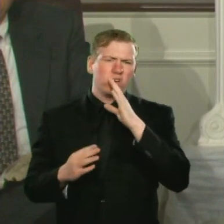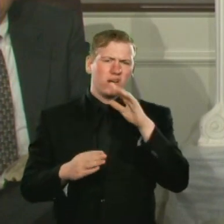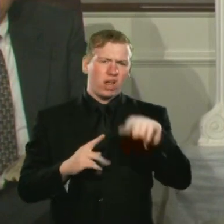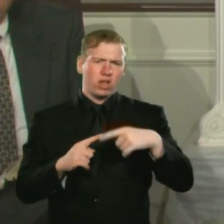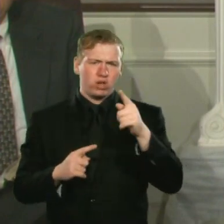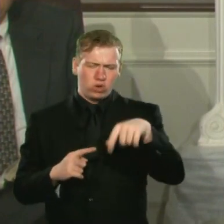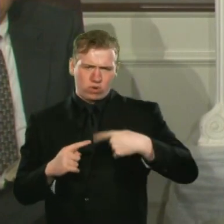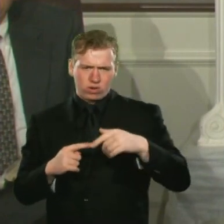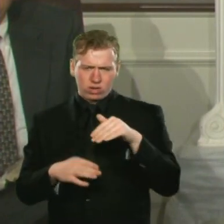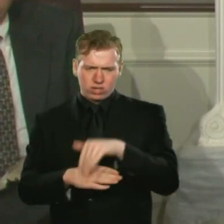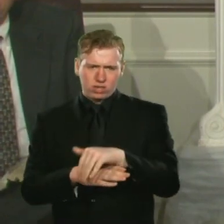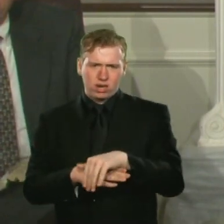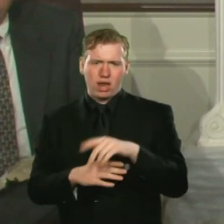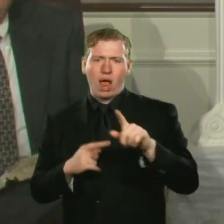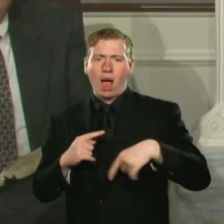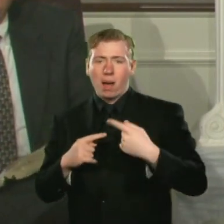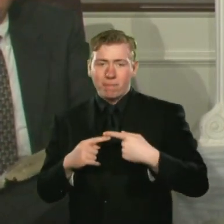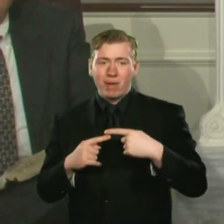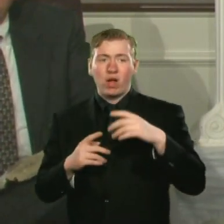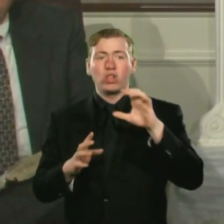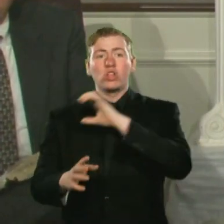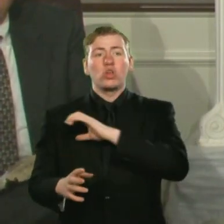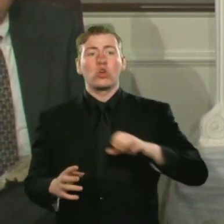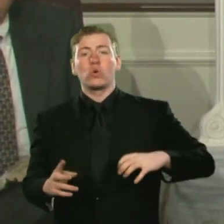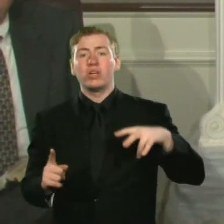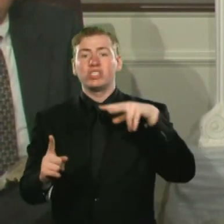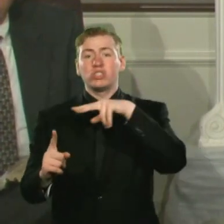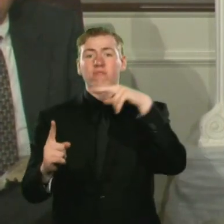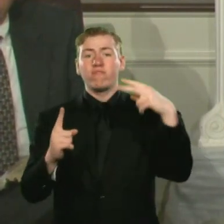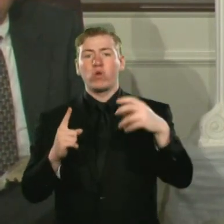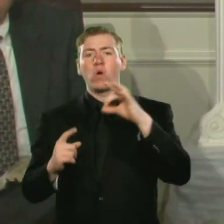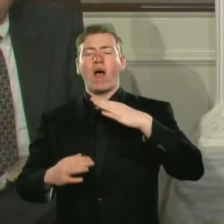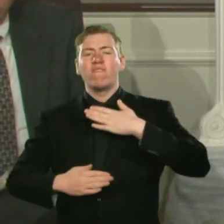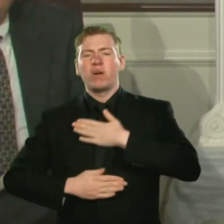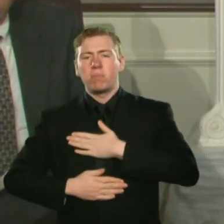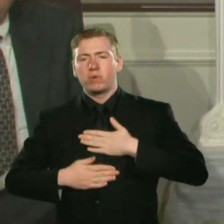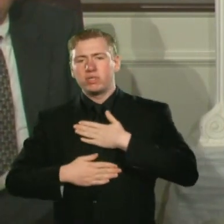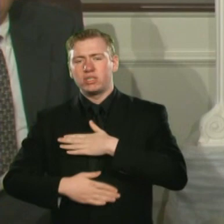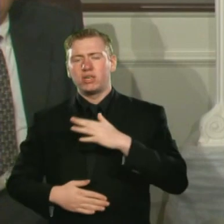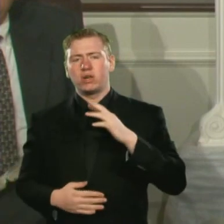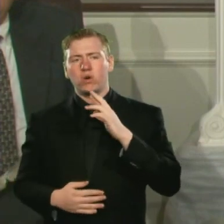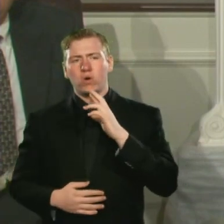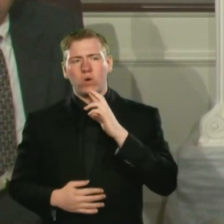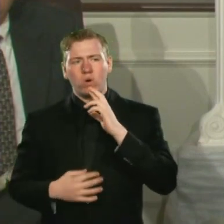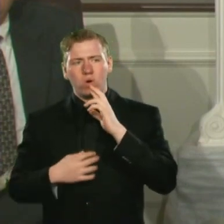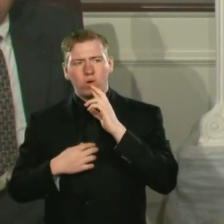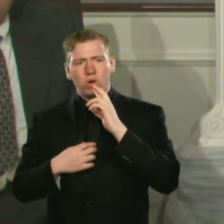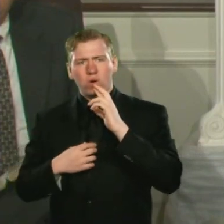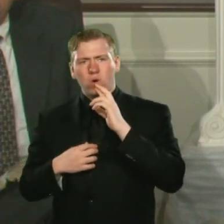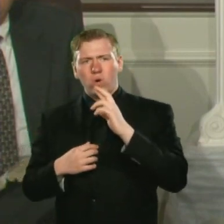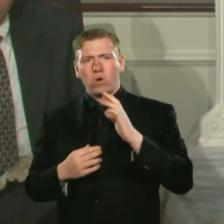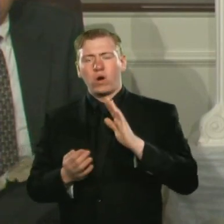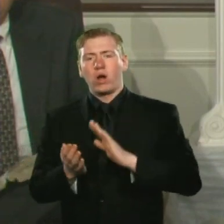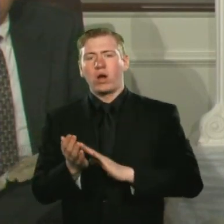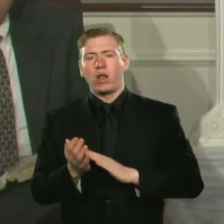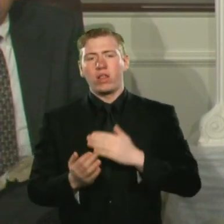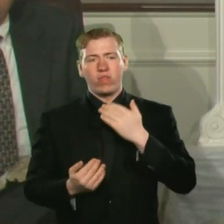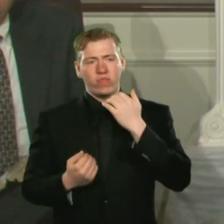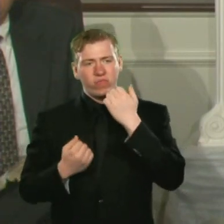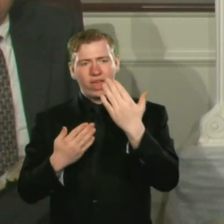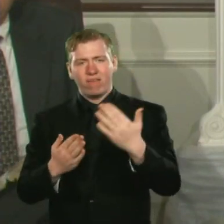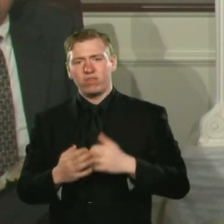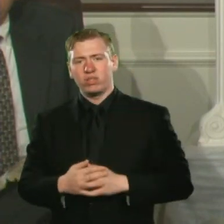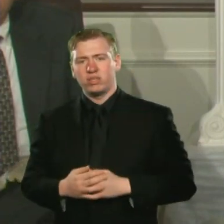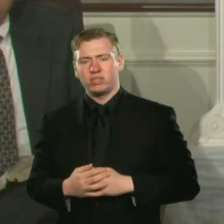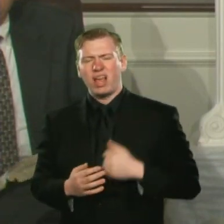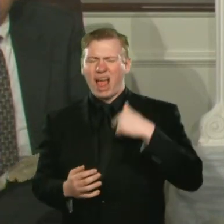little bit about the Christian's view of appreciation or gratitude. I think